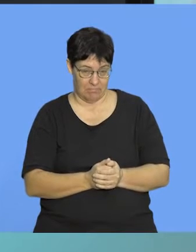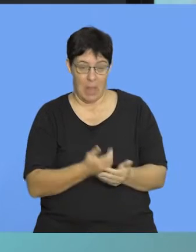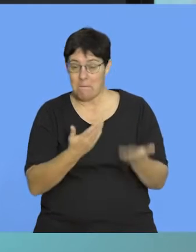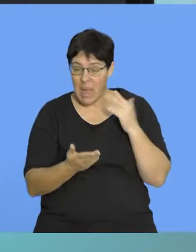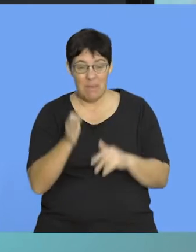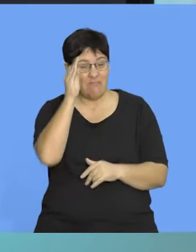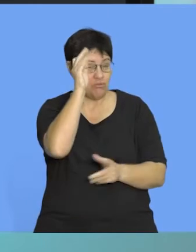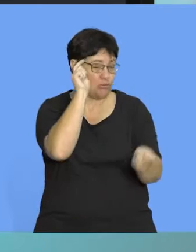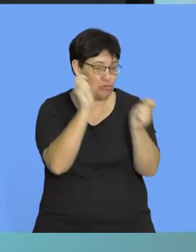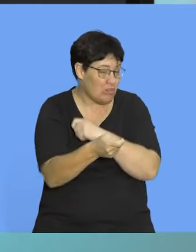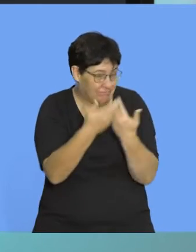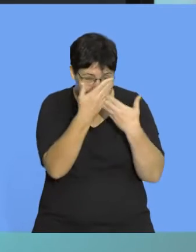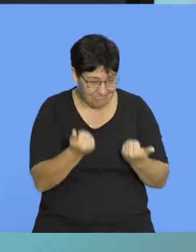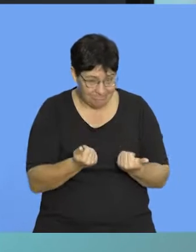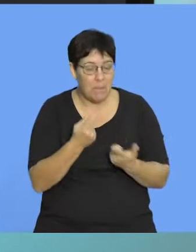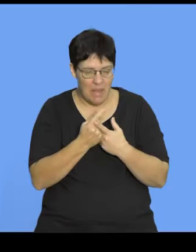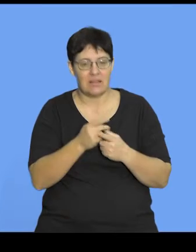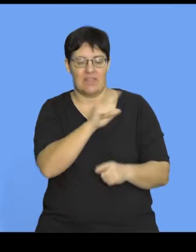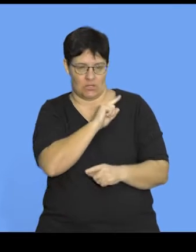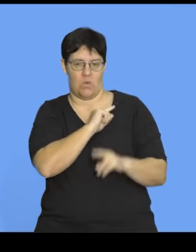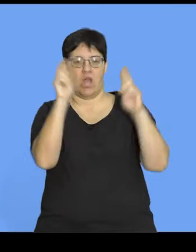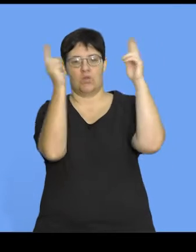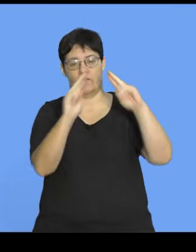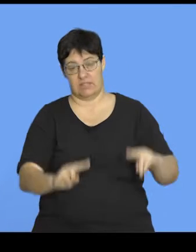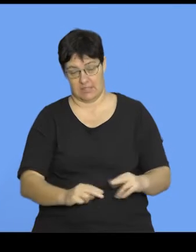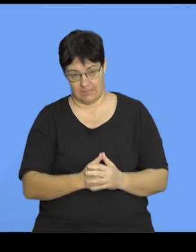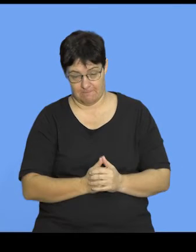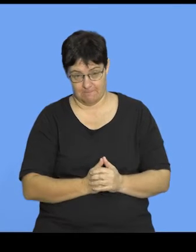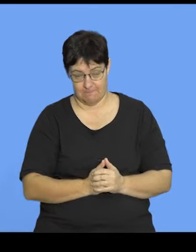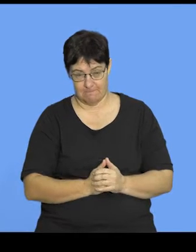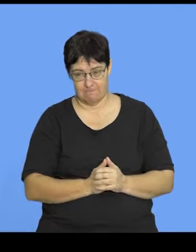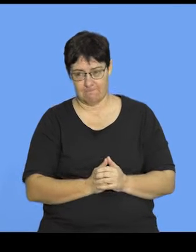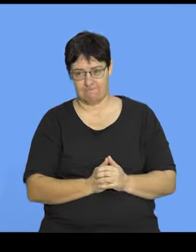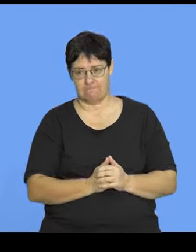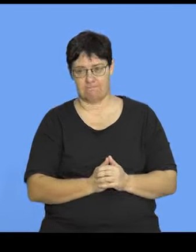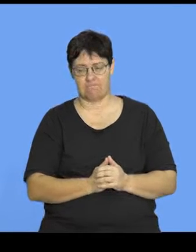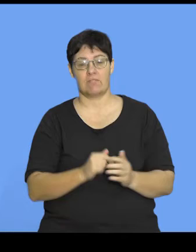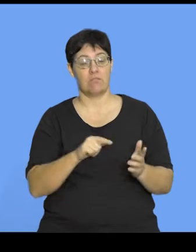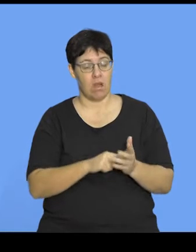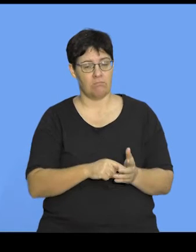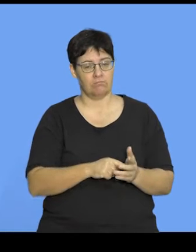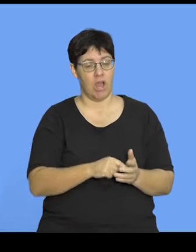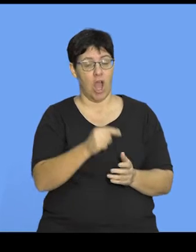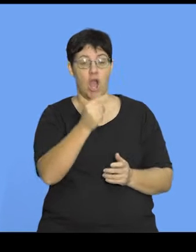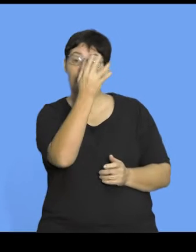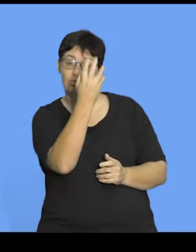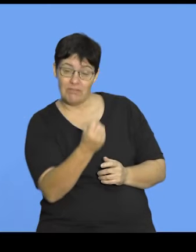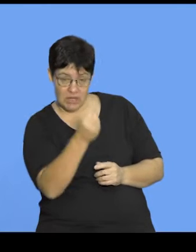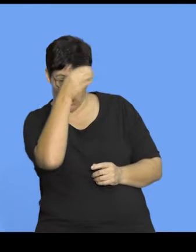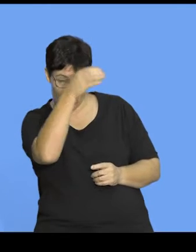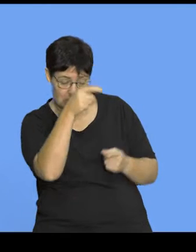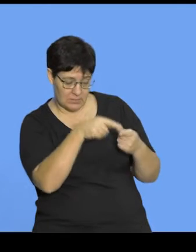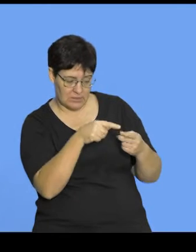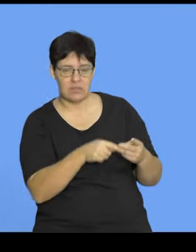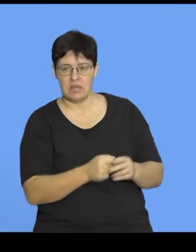change, who knows? That's why it's universal. We're then going to talk about the concept of gravity and the